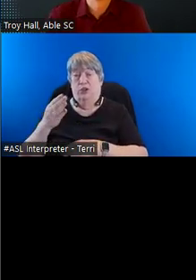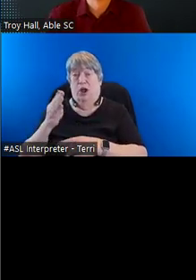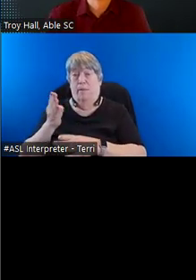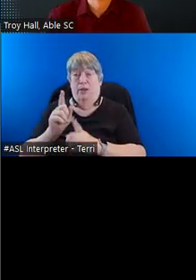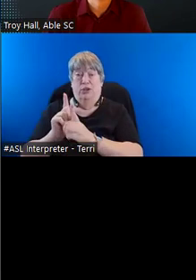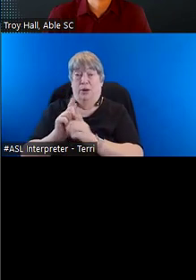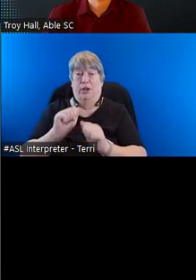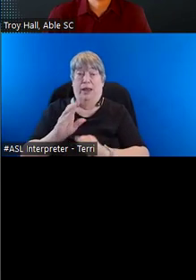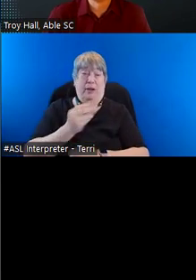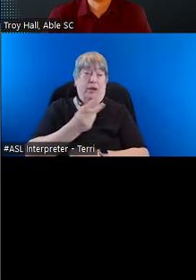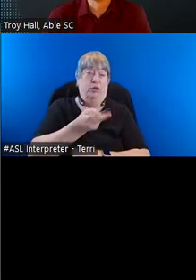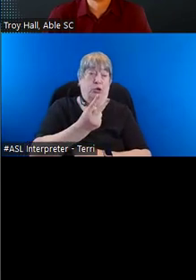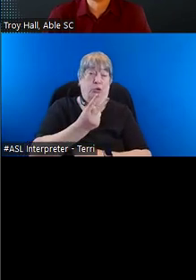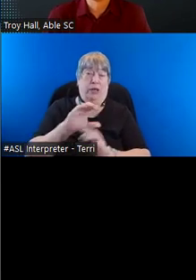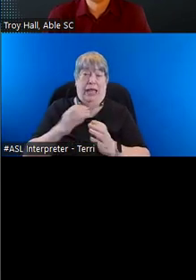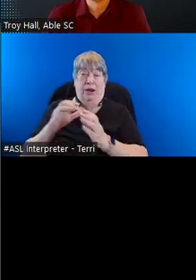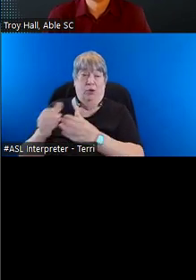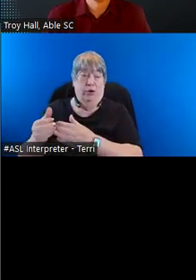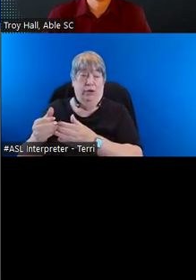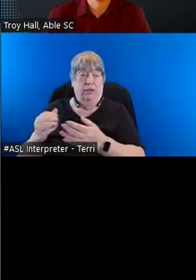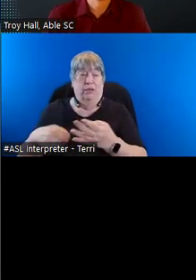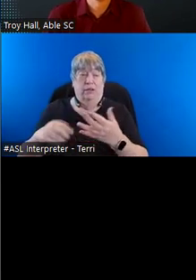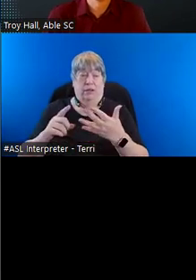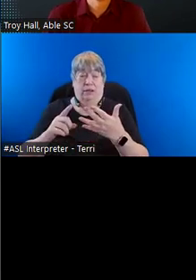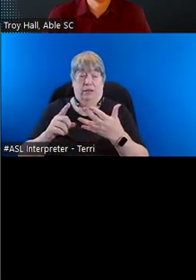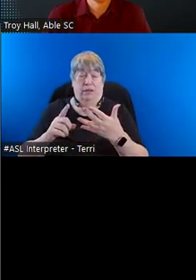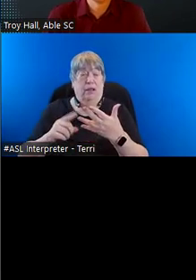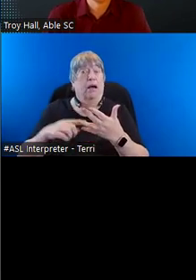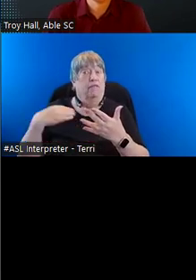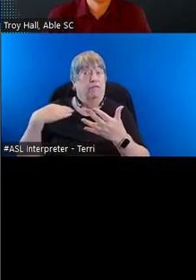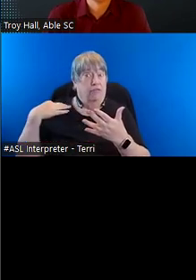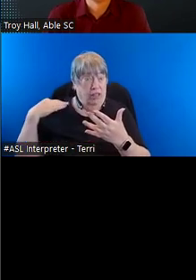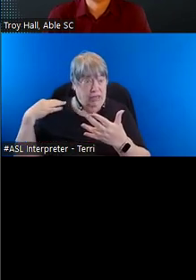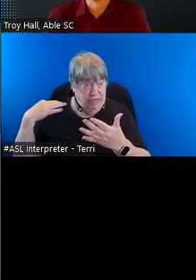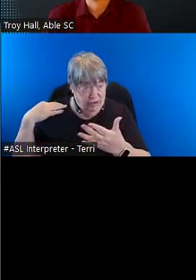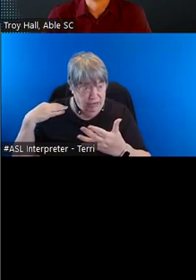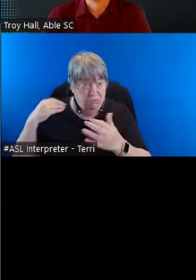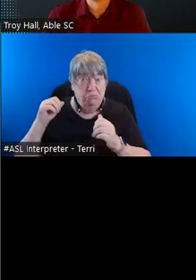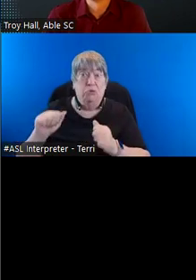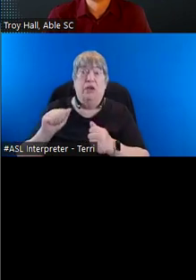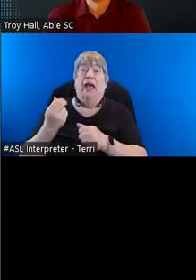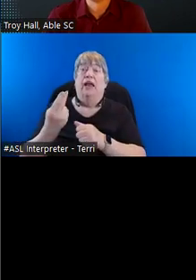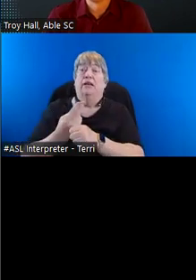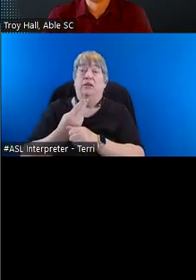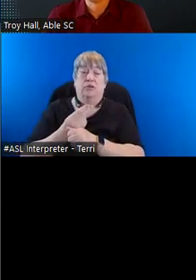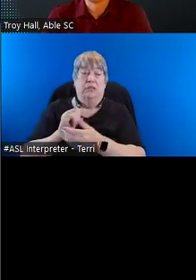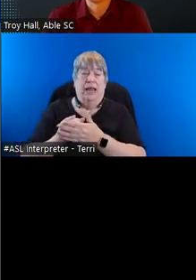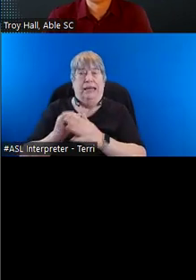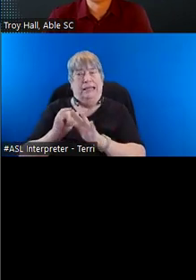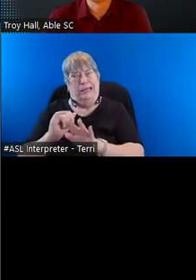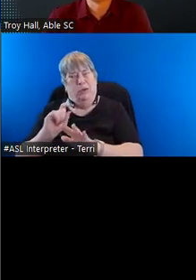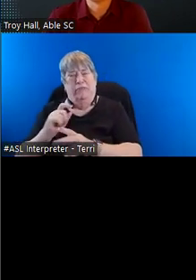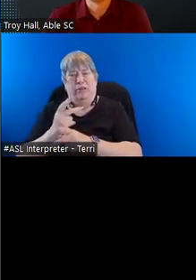categories. Volunteering does count as a work-based learning experience. We always want to be careful when we're thinking